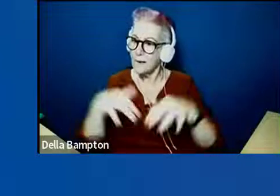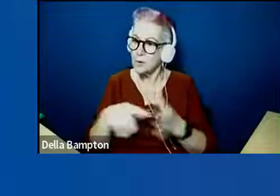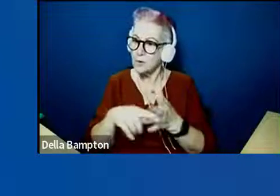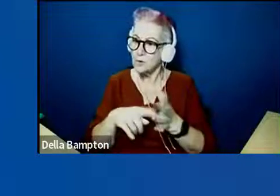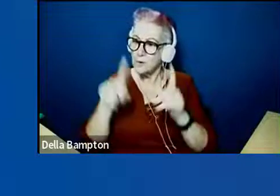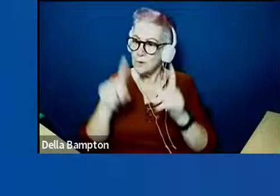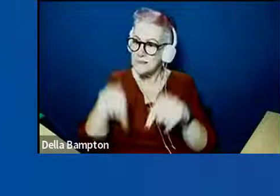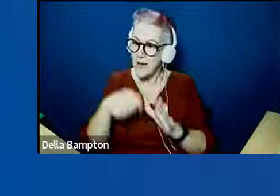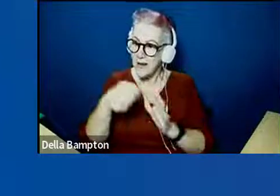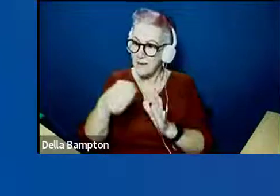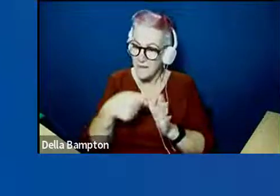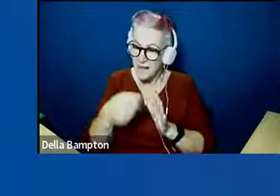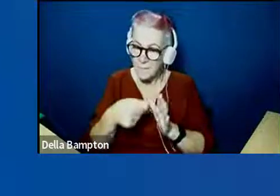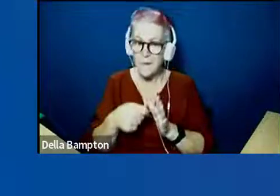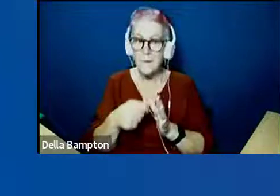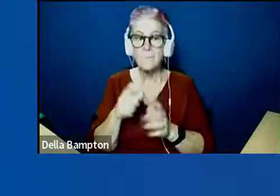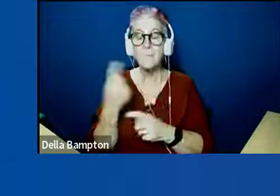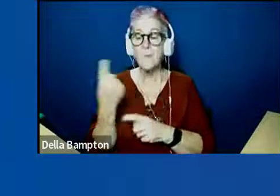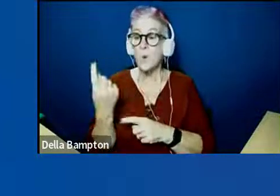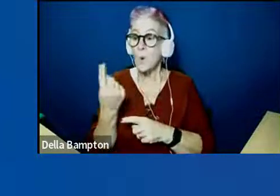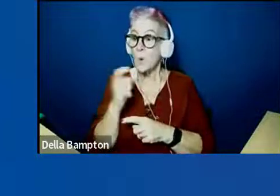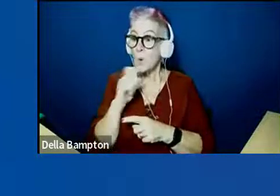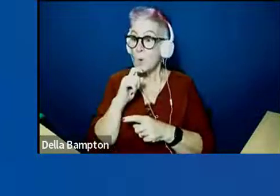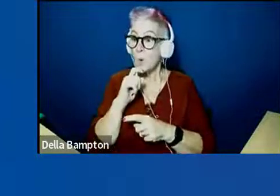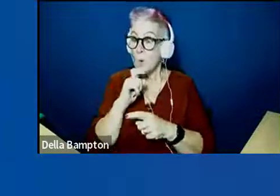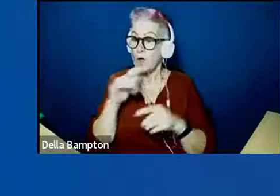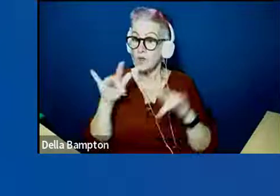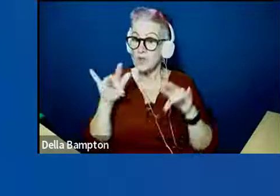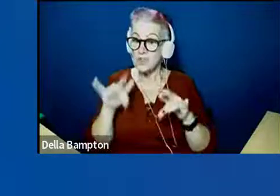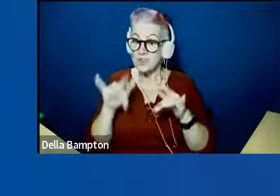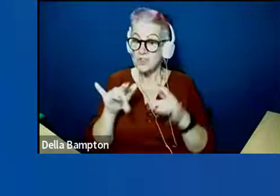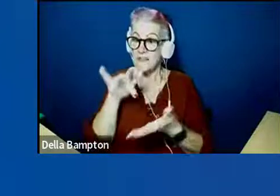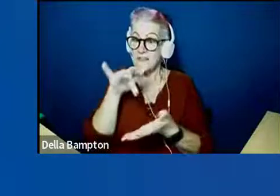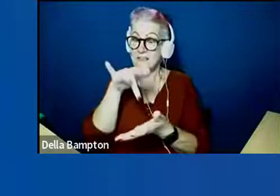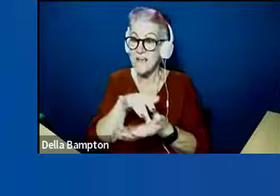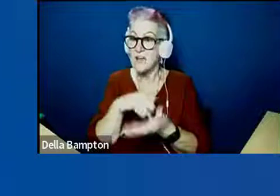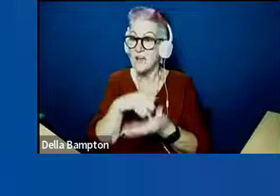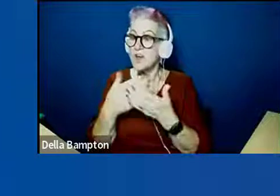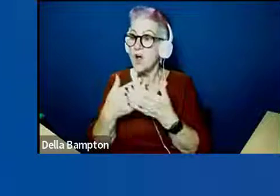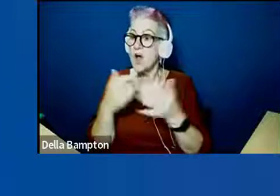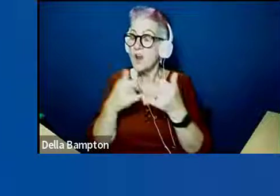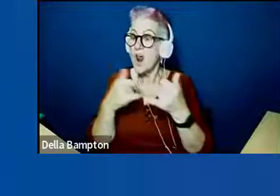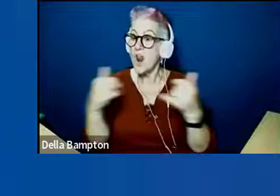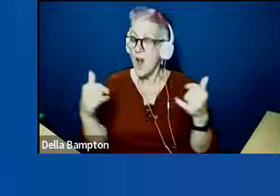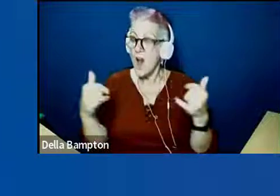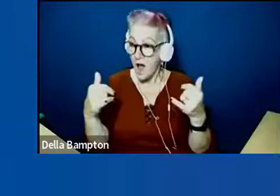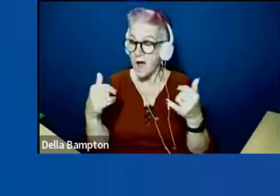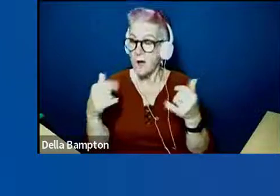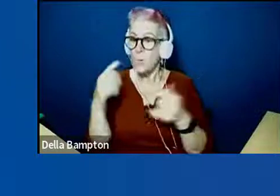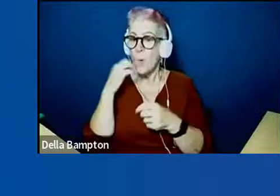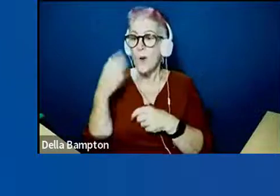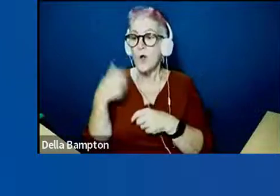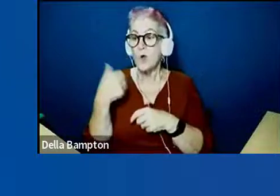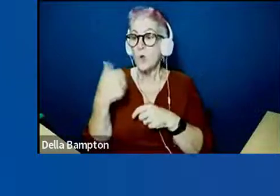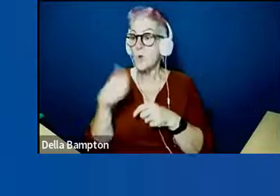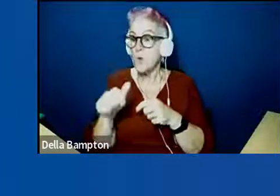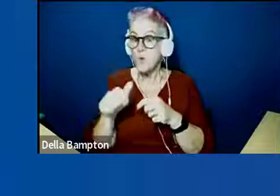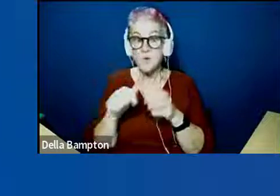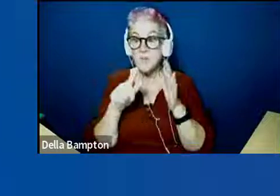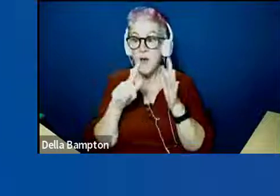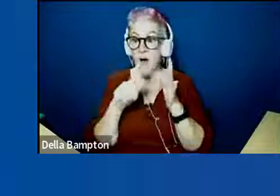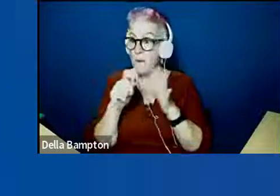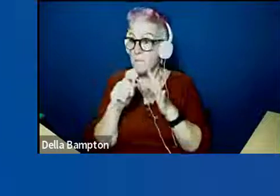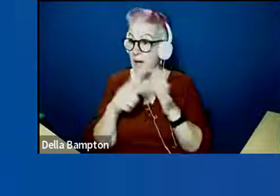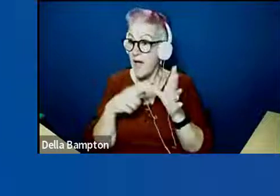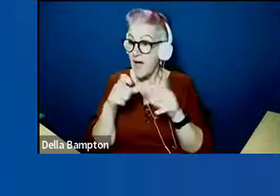Just for those who are new to online storytelling, we actually just use an iPad for filming, and we also use